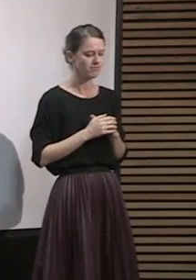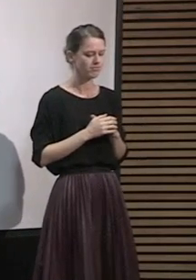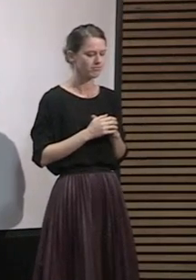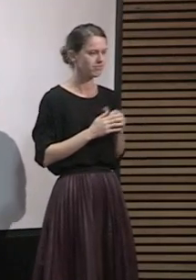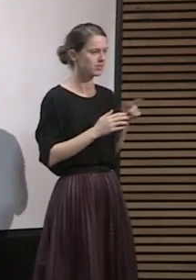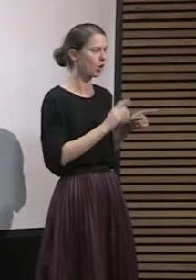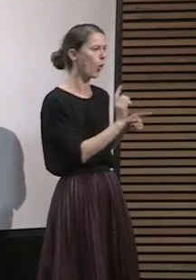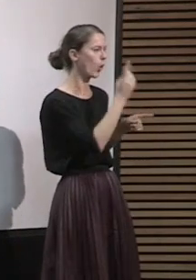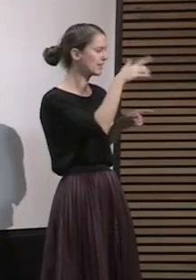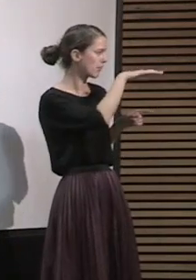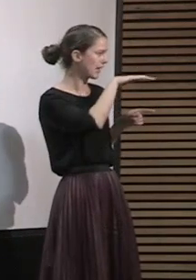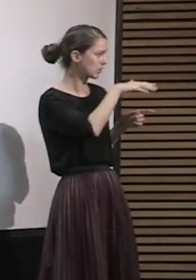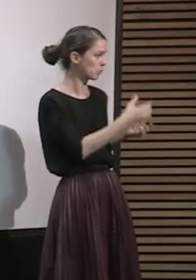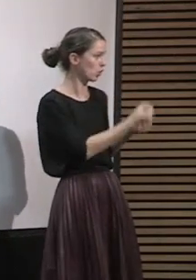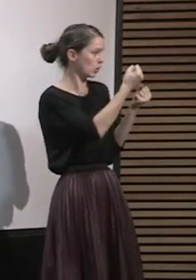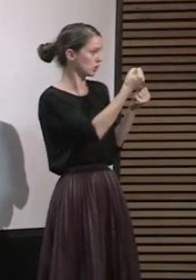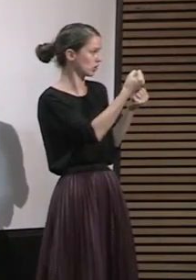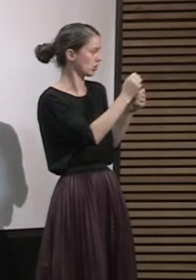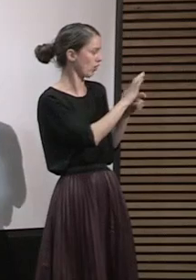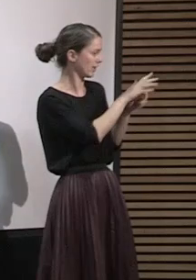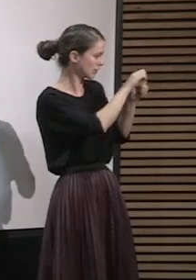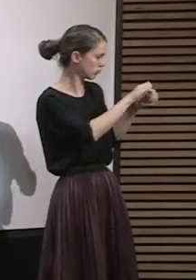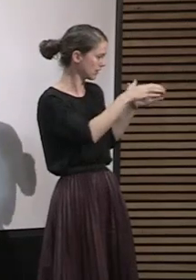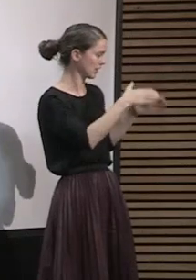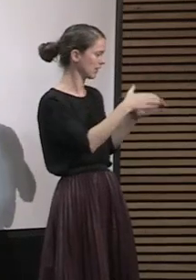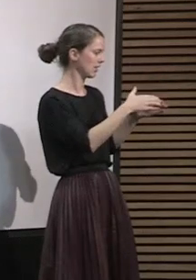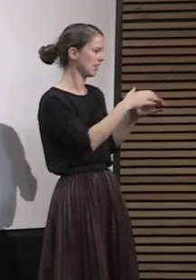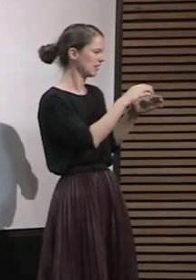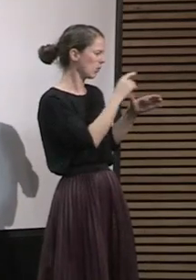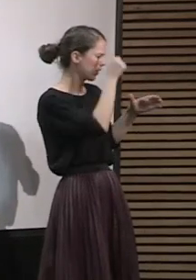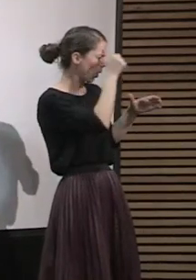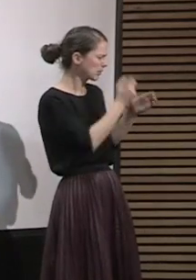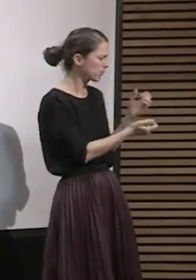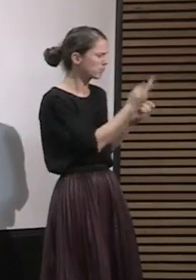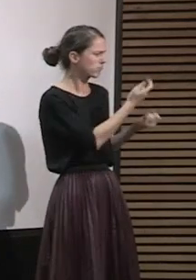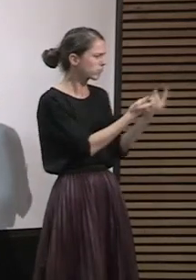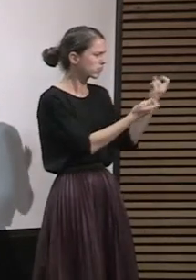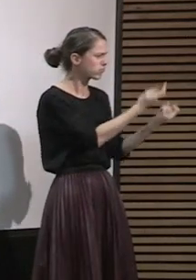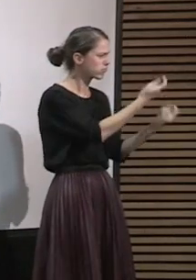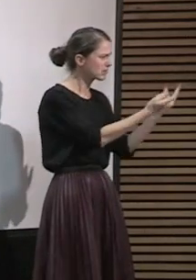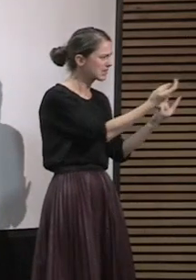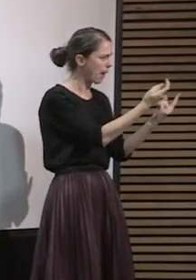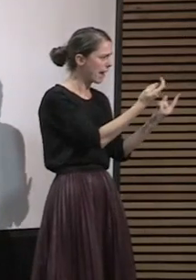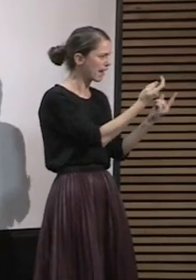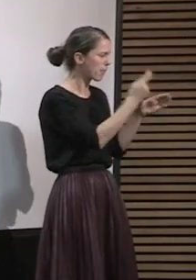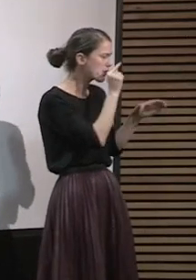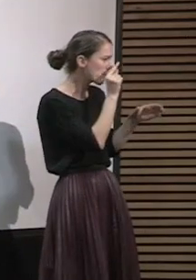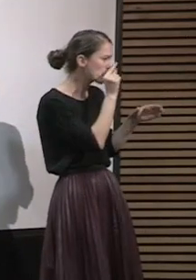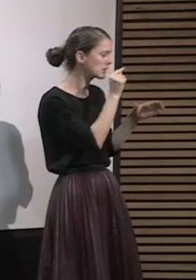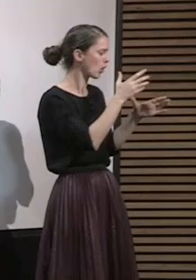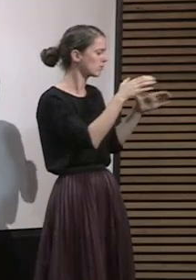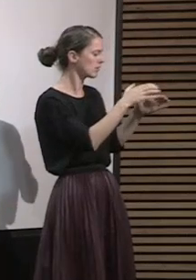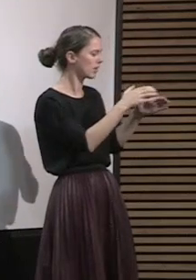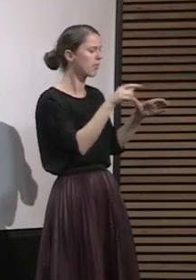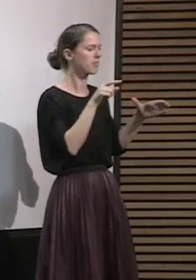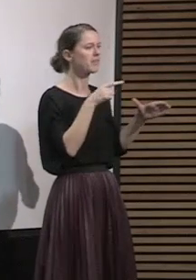Auckland is the source. It's where we're predominantly seeing the infection. It is where we're primarily still determining the perimeter of the cluster.